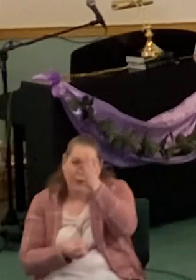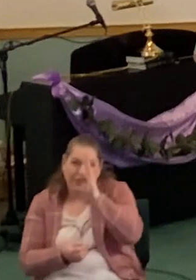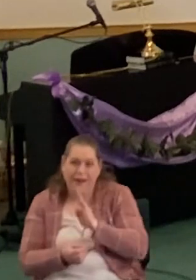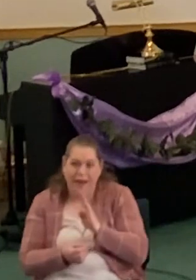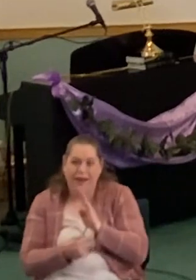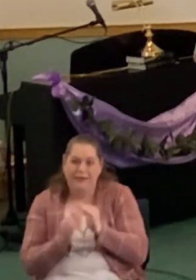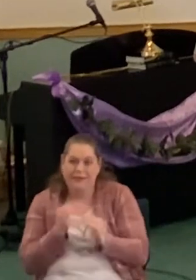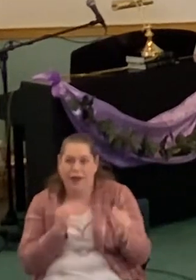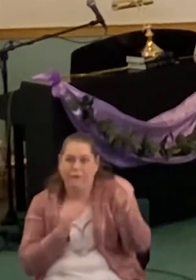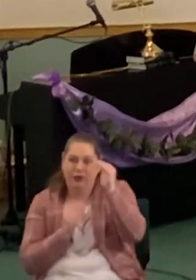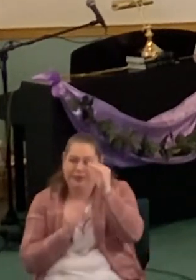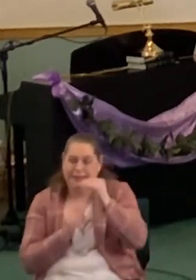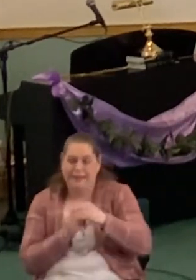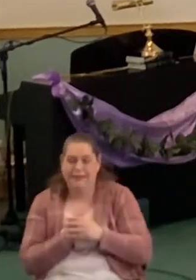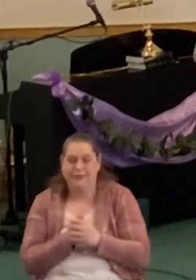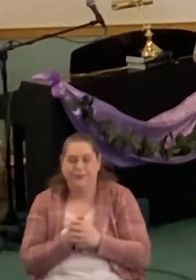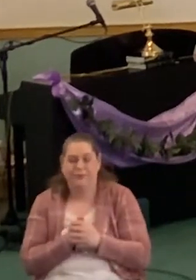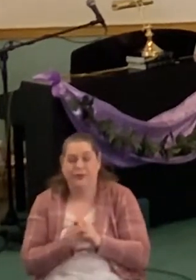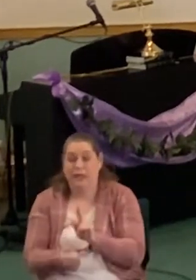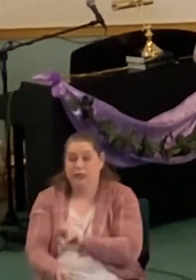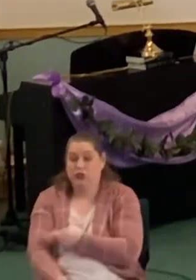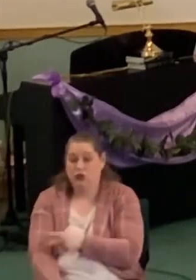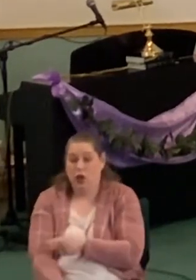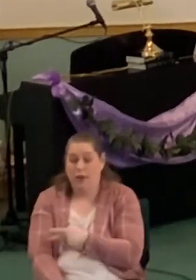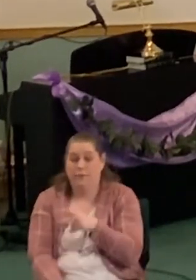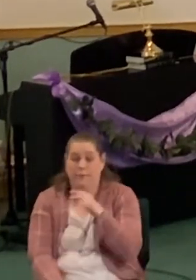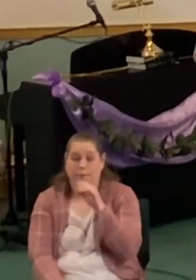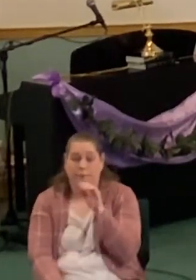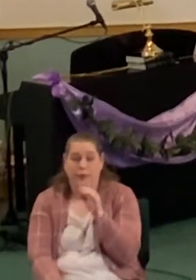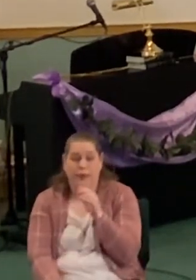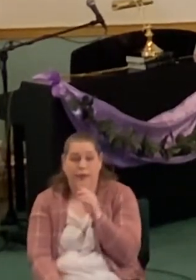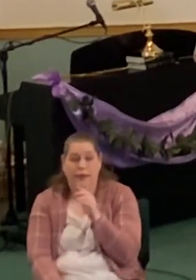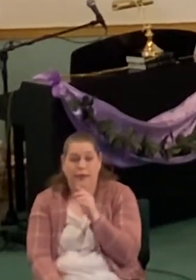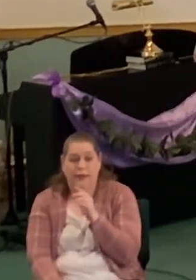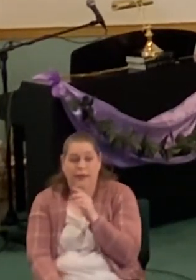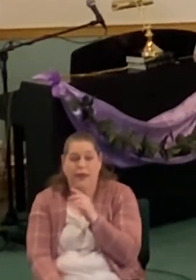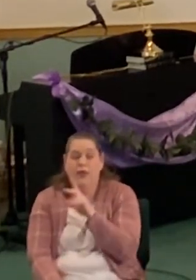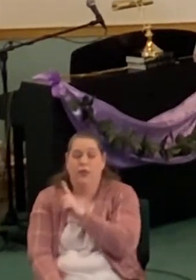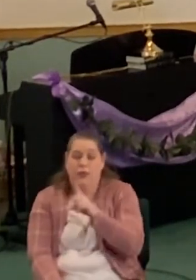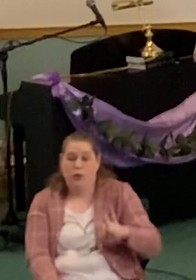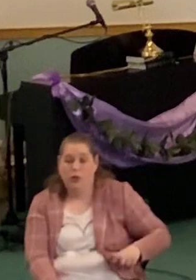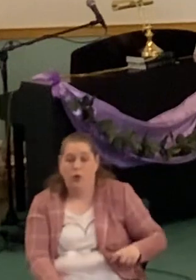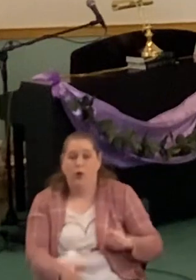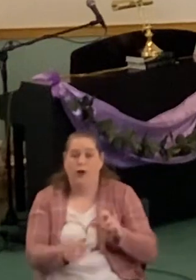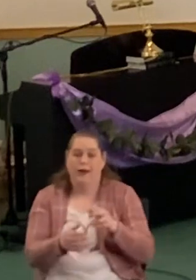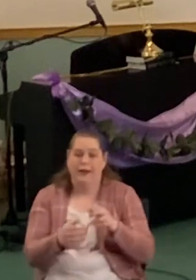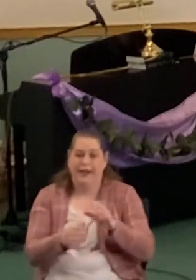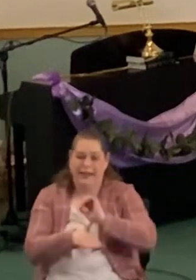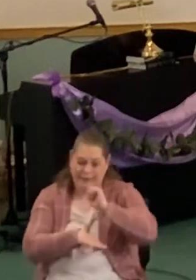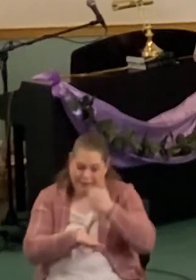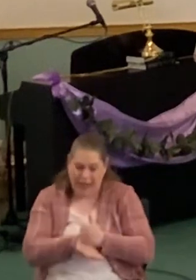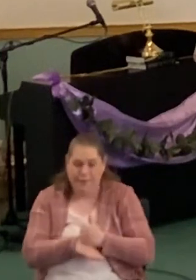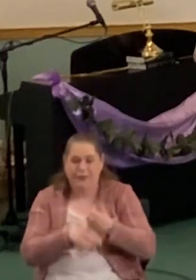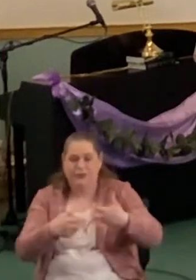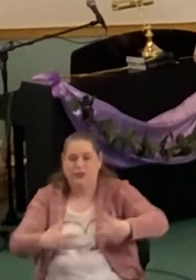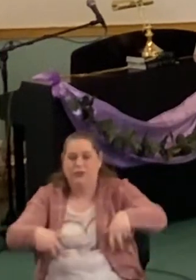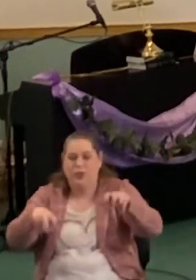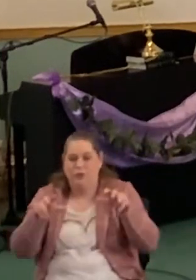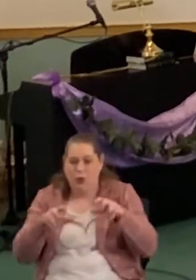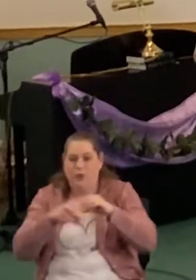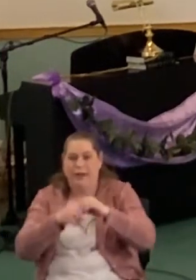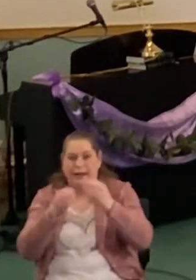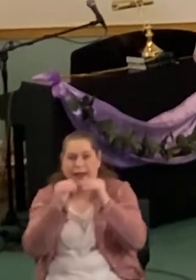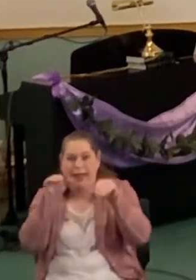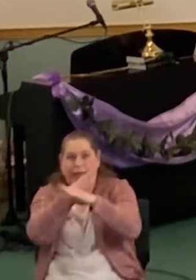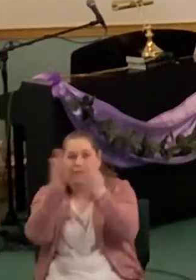It tells us in Psalm 103:19, the psalmist writes, "The Lord has established his throne in the heavens, and his